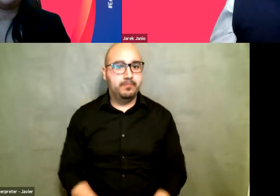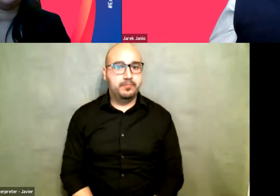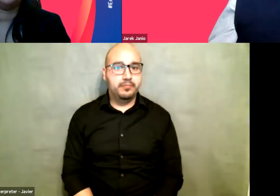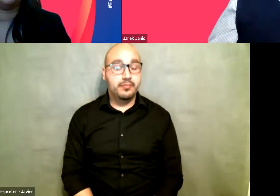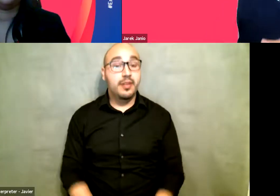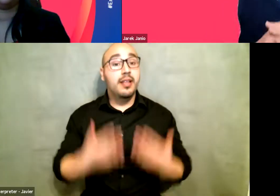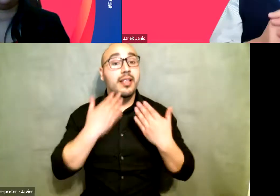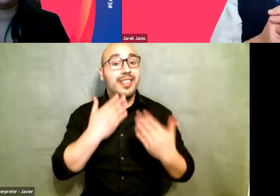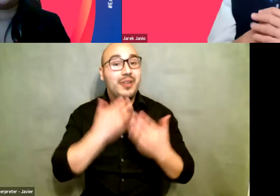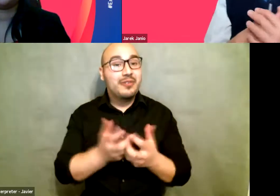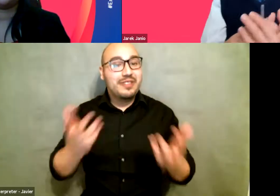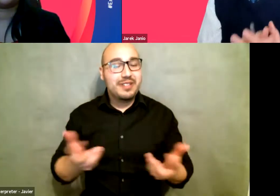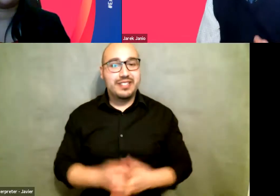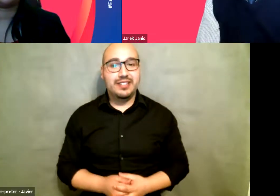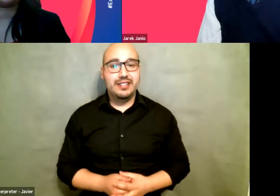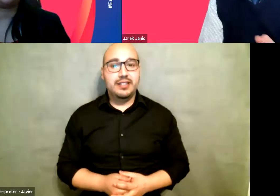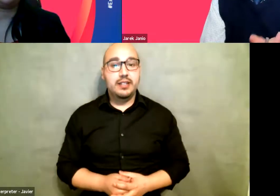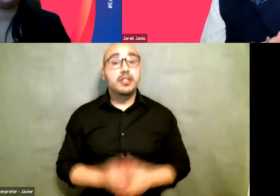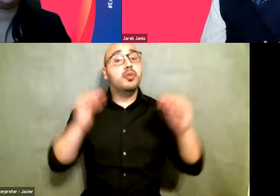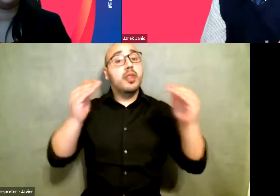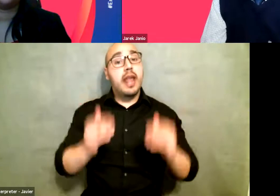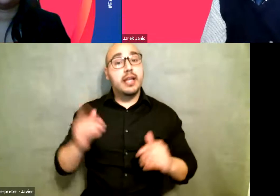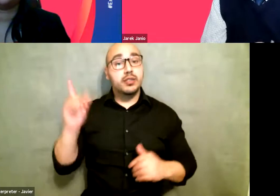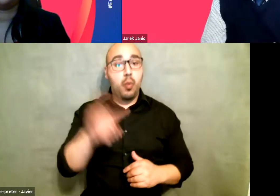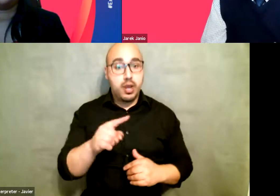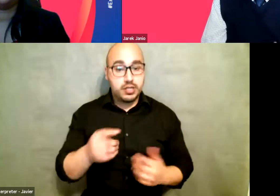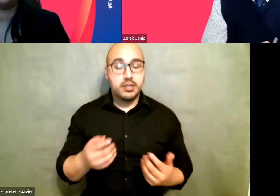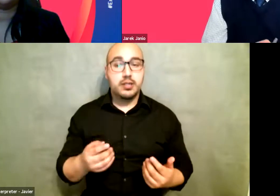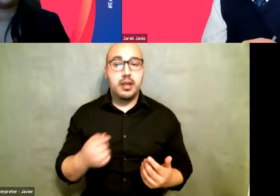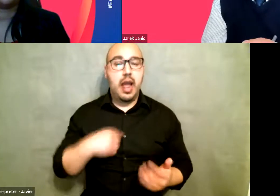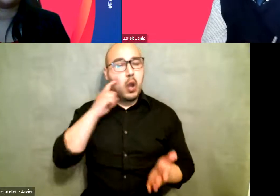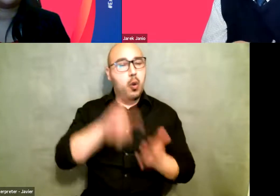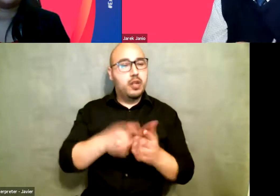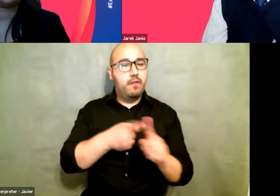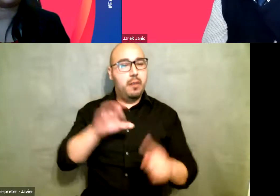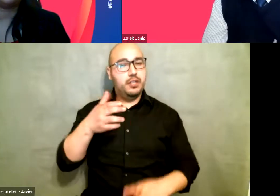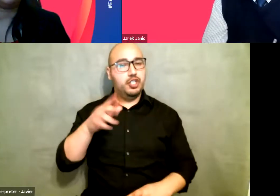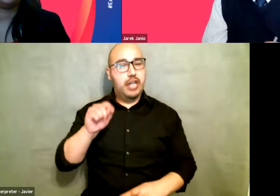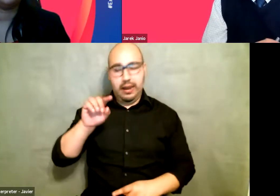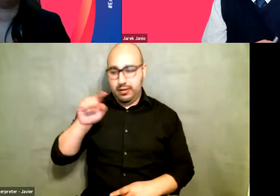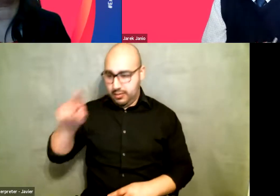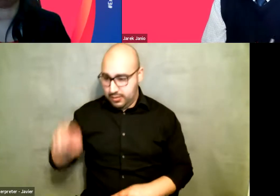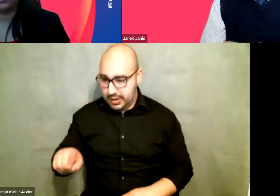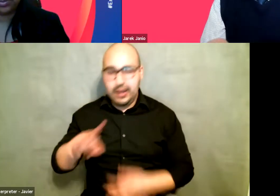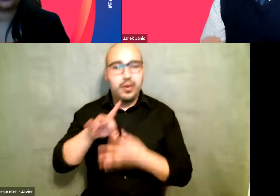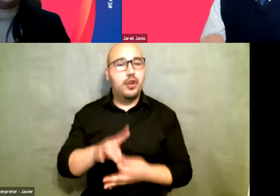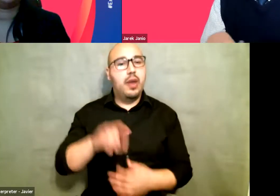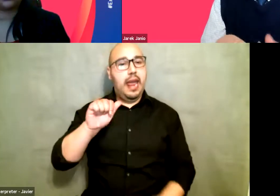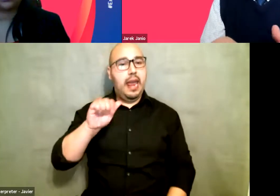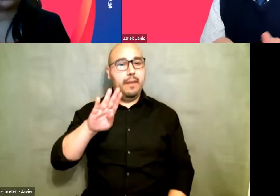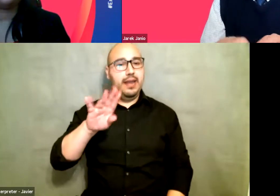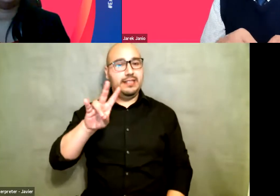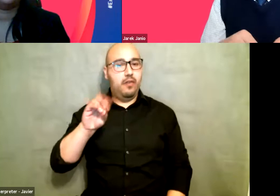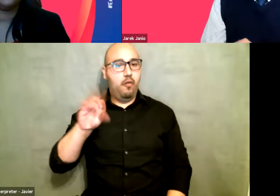Thank you very much. So the next question that I see has to do with AB 705. As you